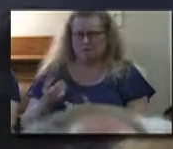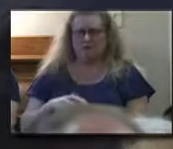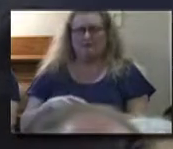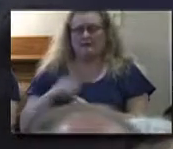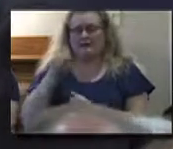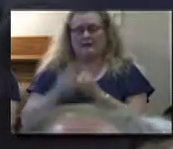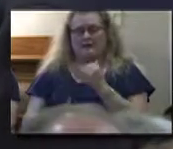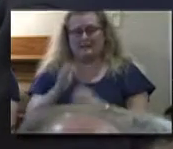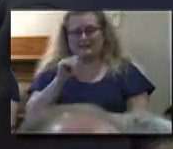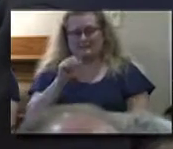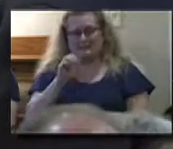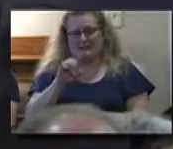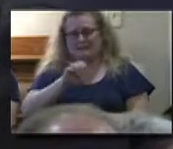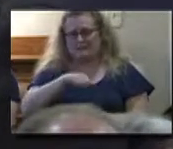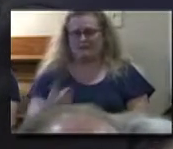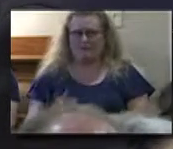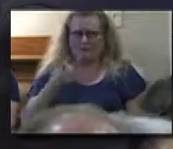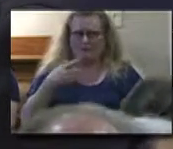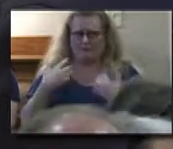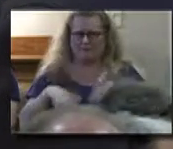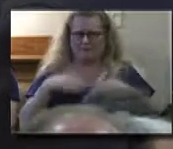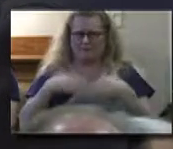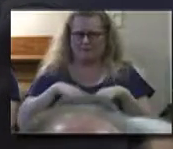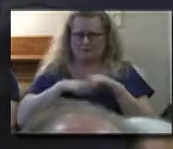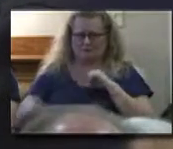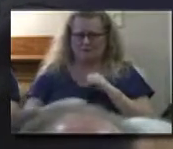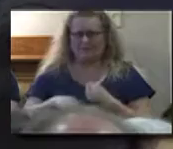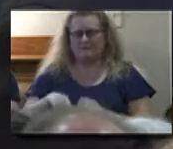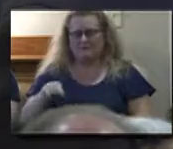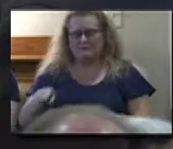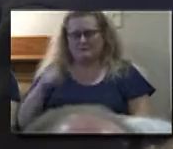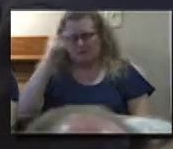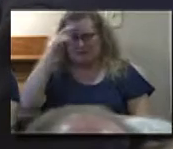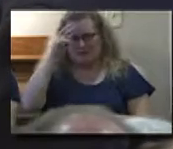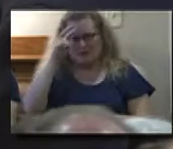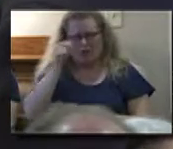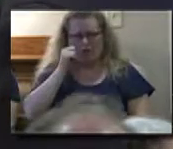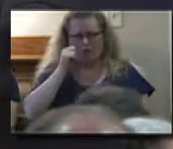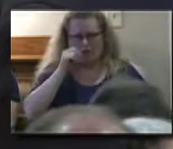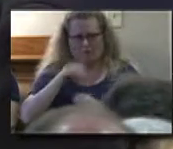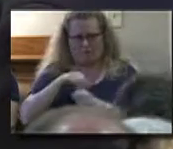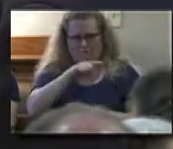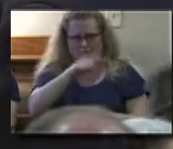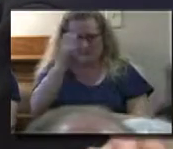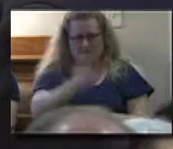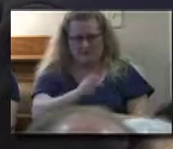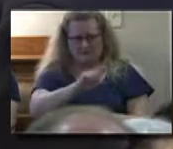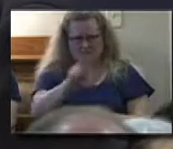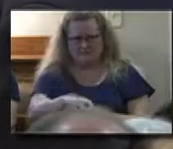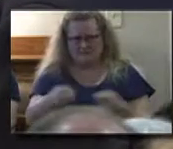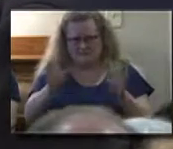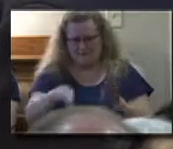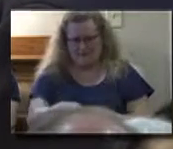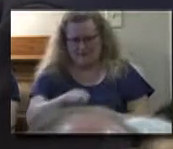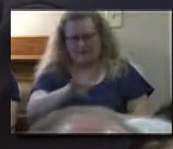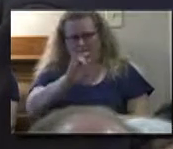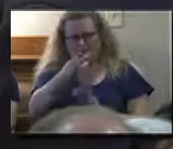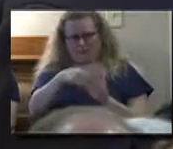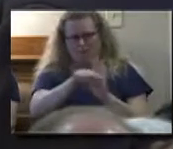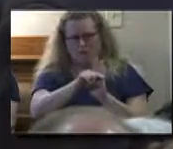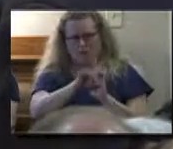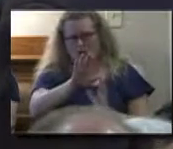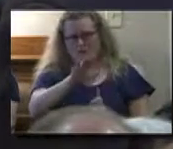case is another heart wrencher, and this was a little Hispanic girl in the Valley who was in the 7th grade, and her parents